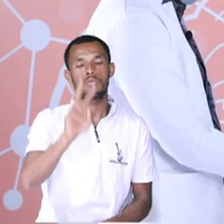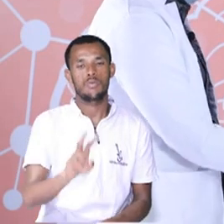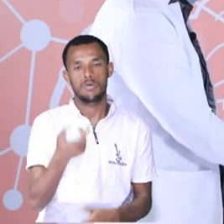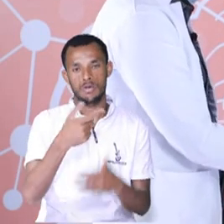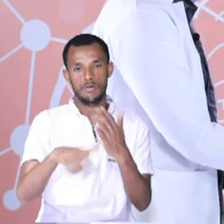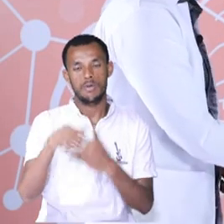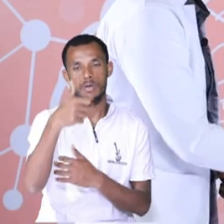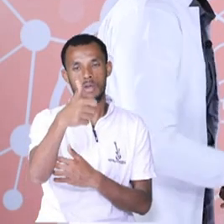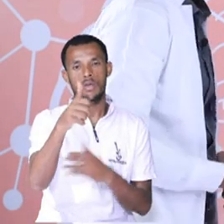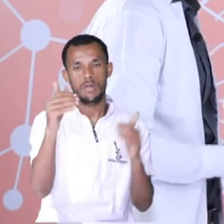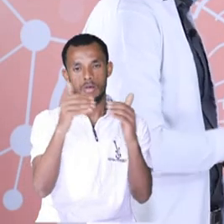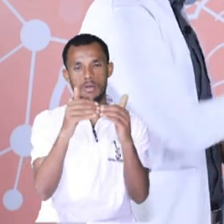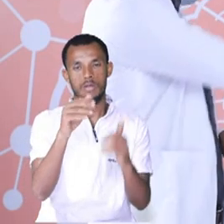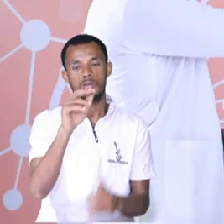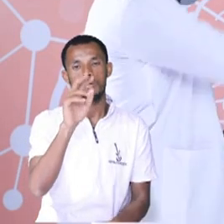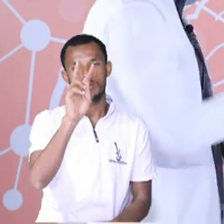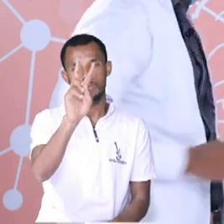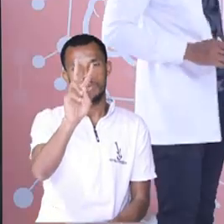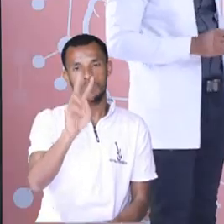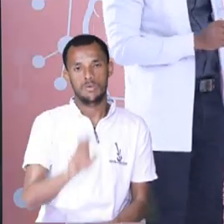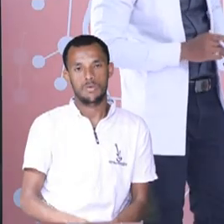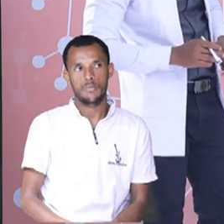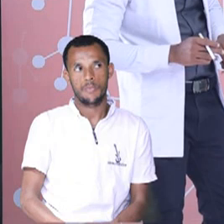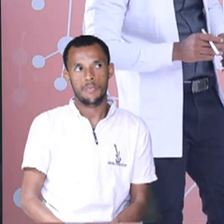the value of a is 2.